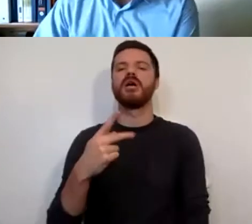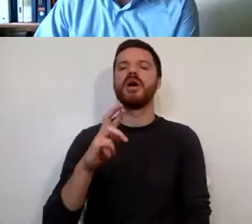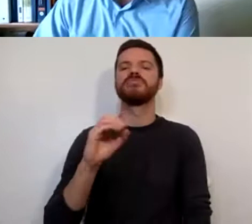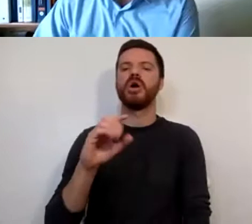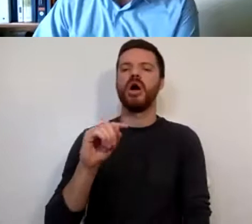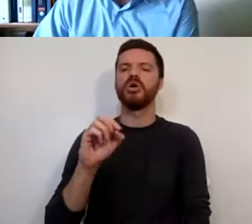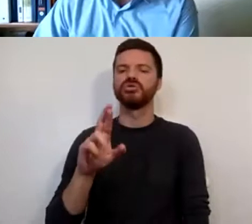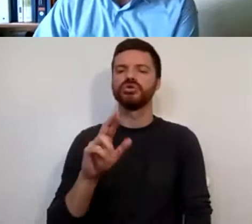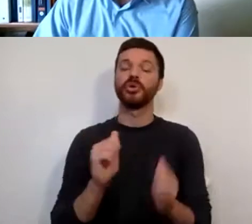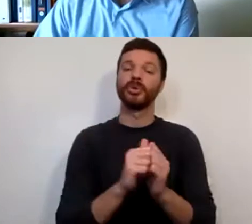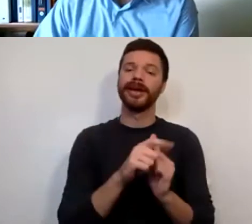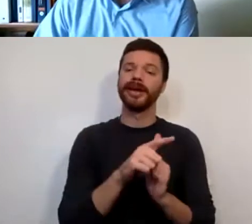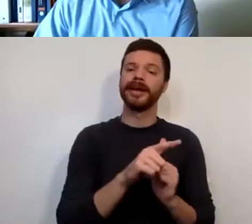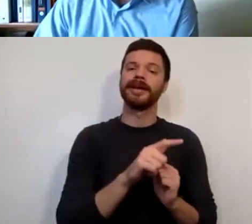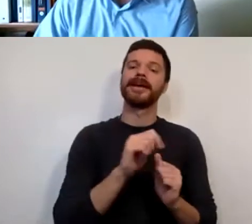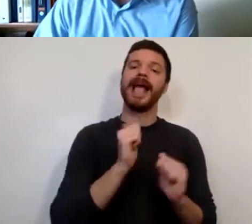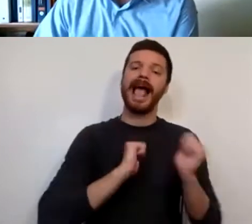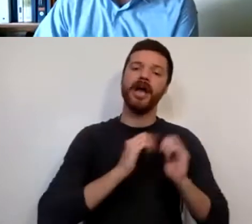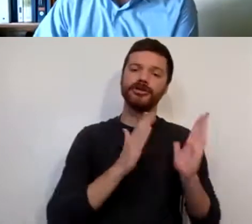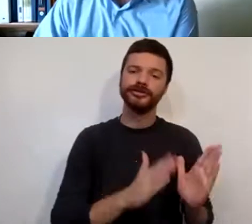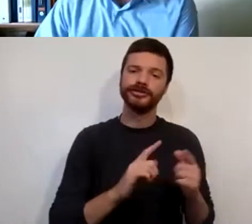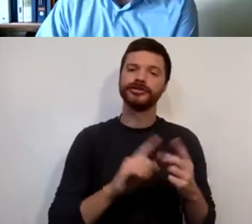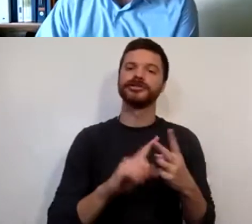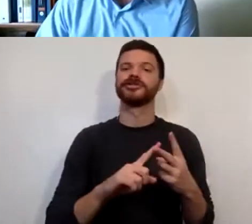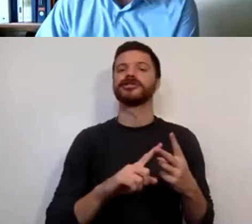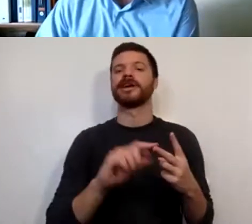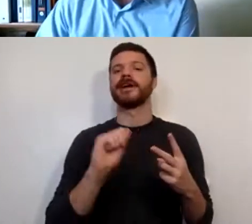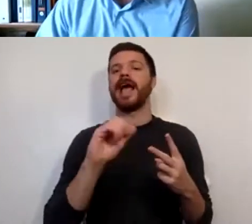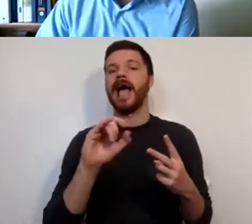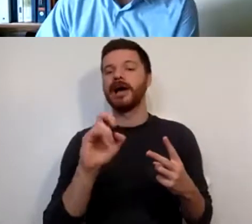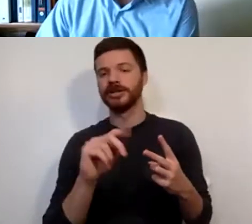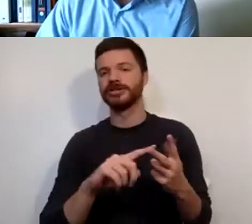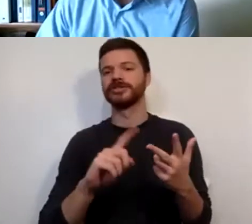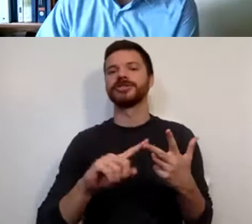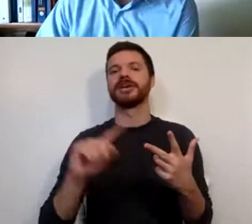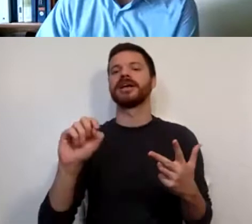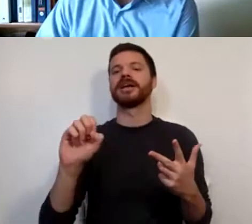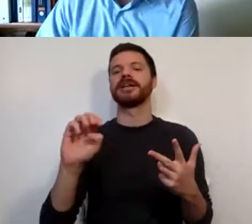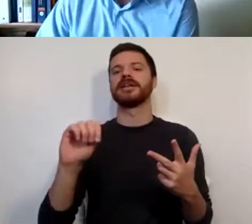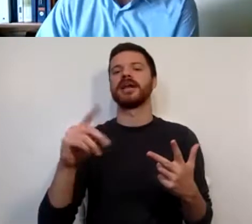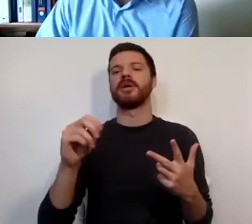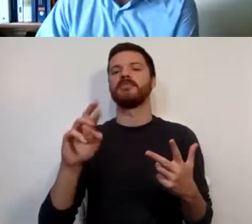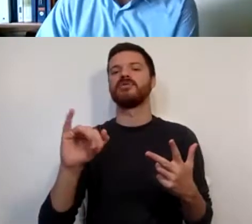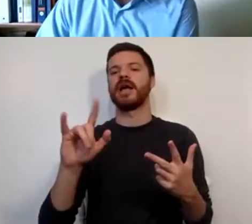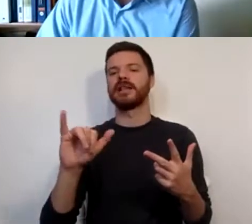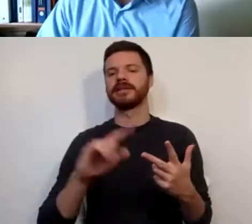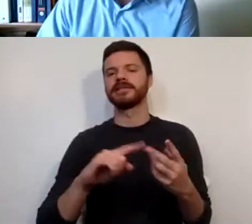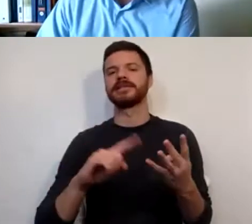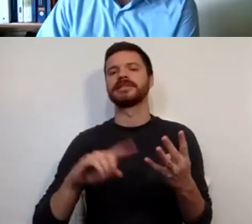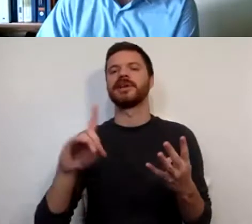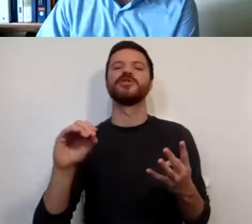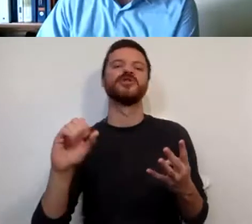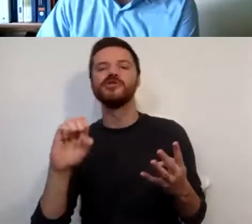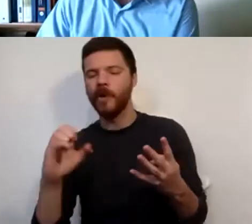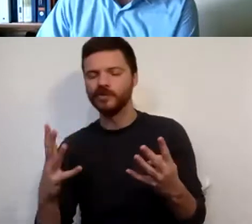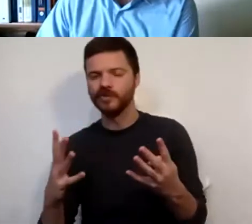action, target, temporality, and dose framework. I think what's useful there is